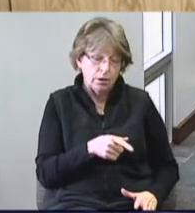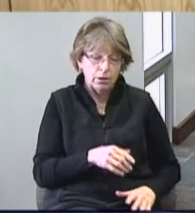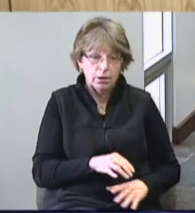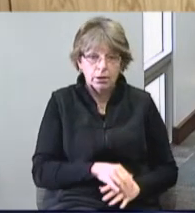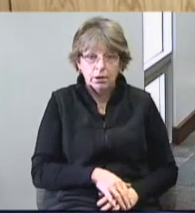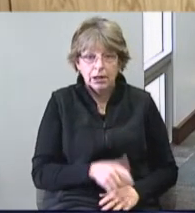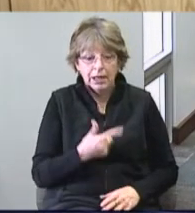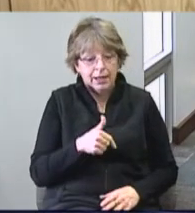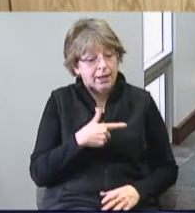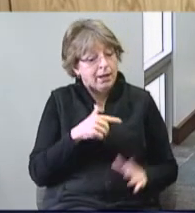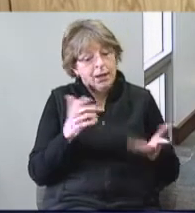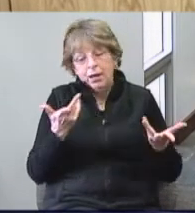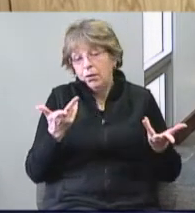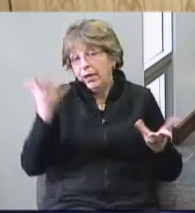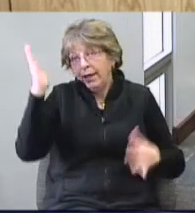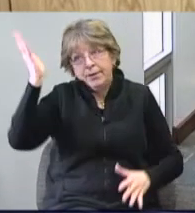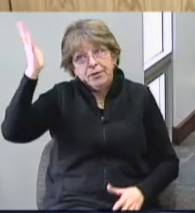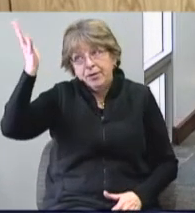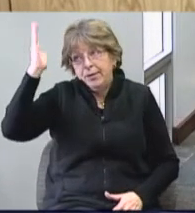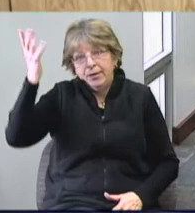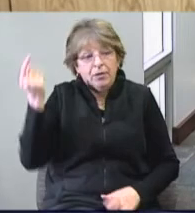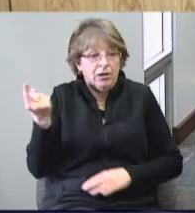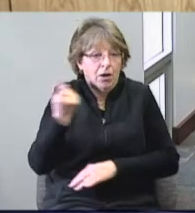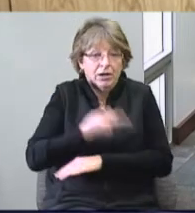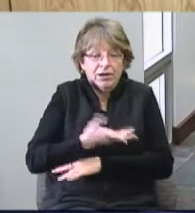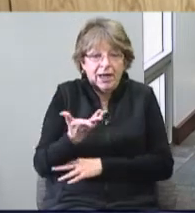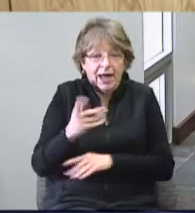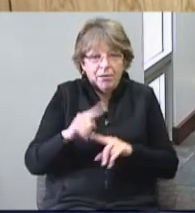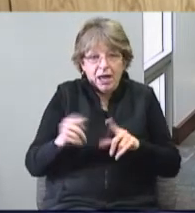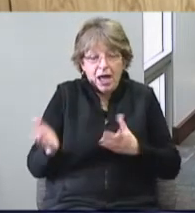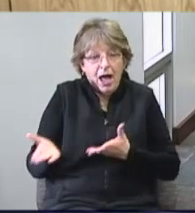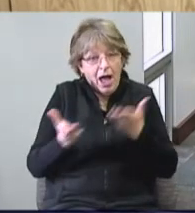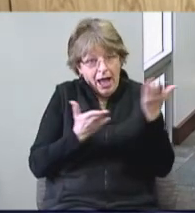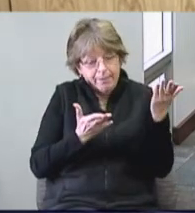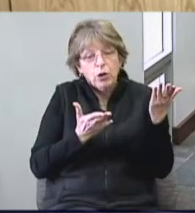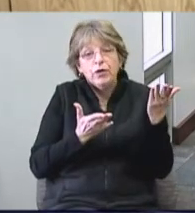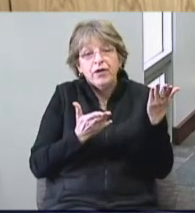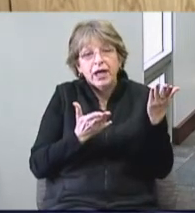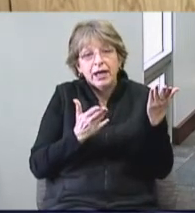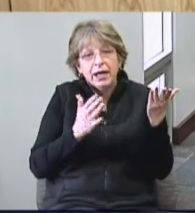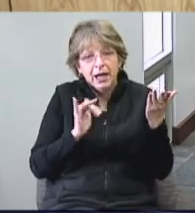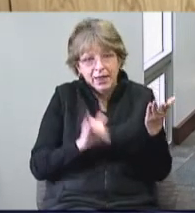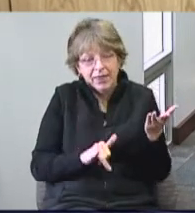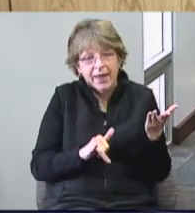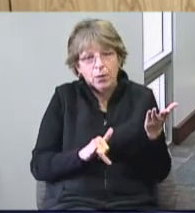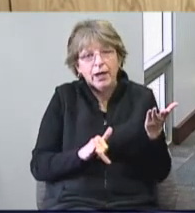you know, we could all make speeches all day, but I think I would make a motion that we